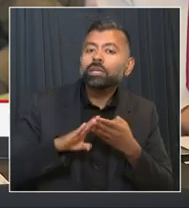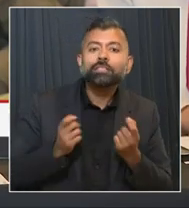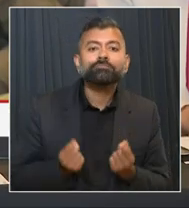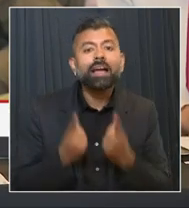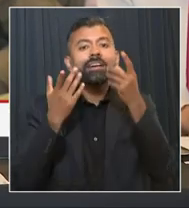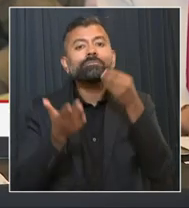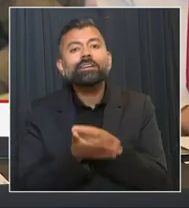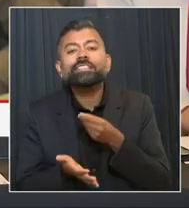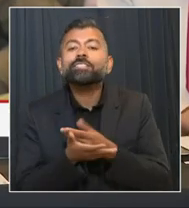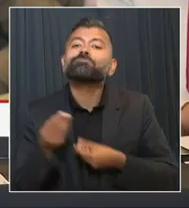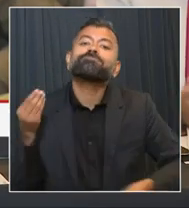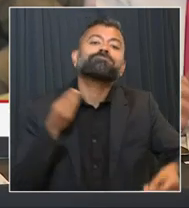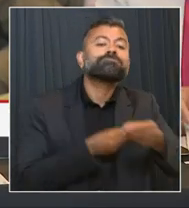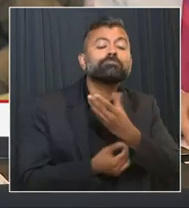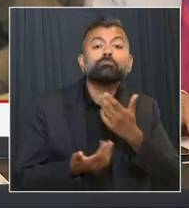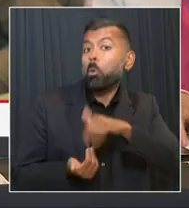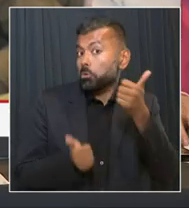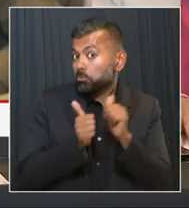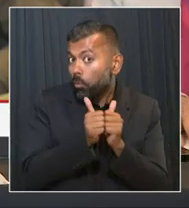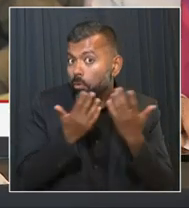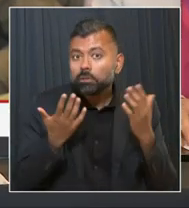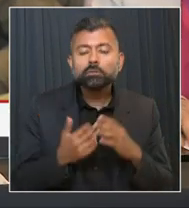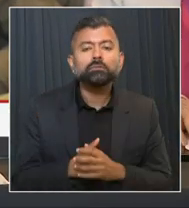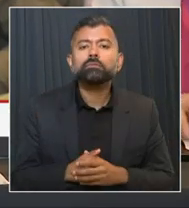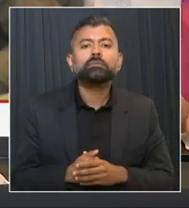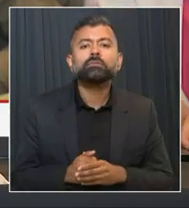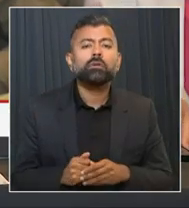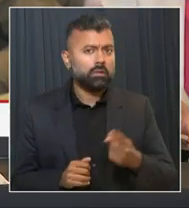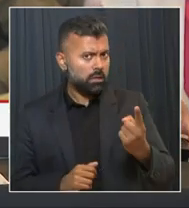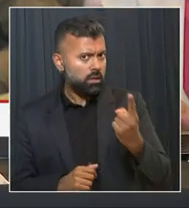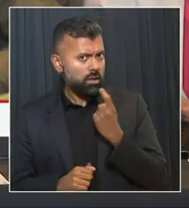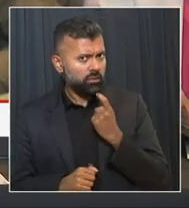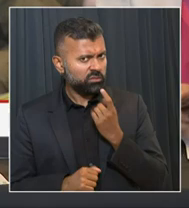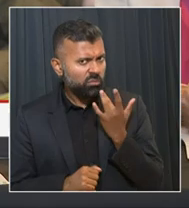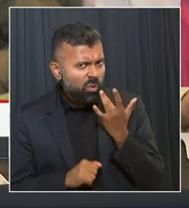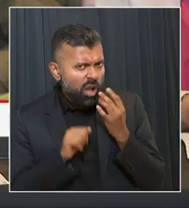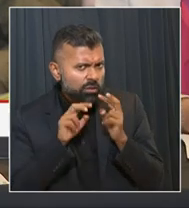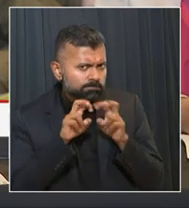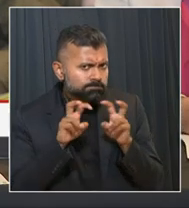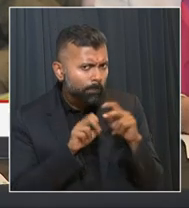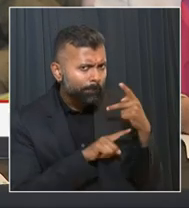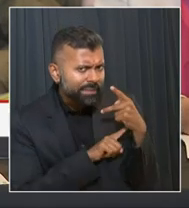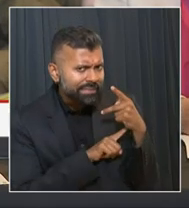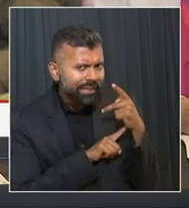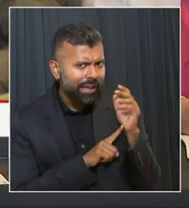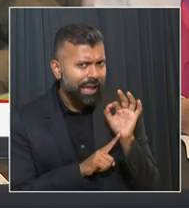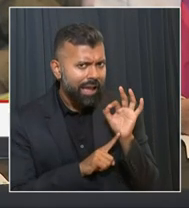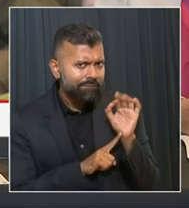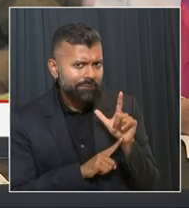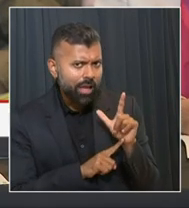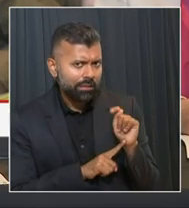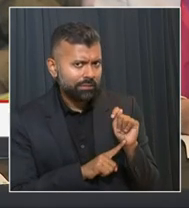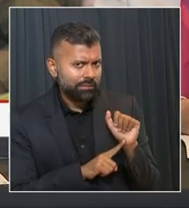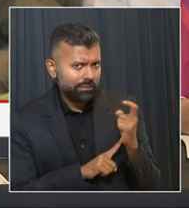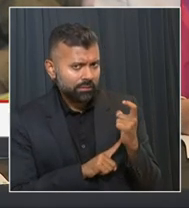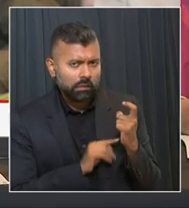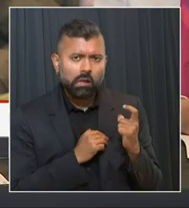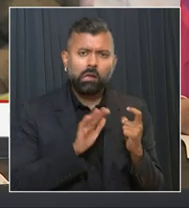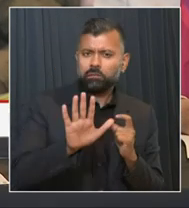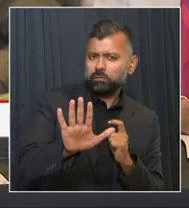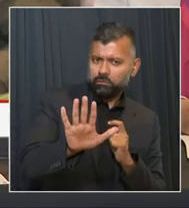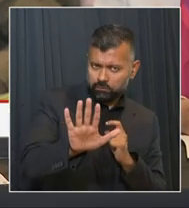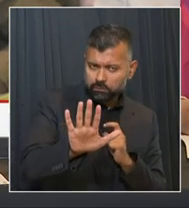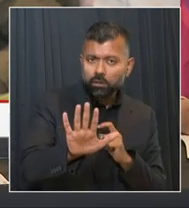you're asking me why are we looking at the PFL tax, we're looking at a whole host of initiatives to make